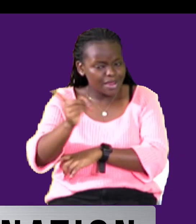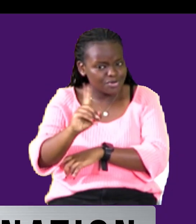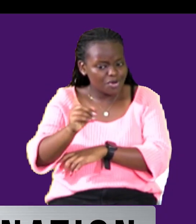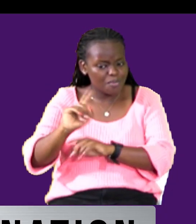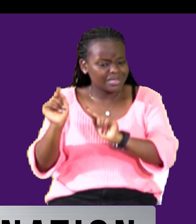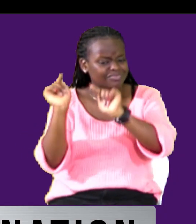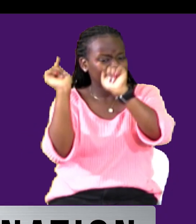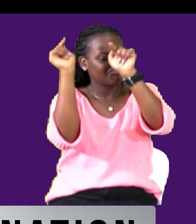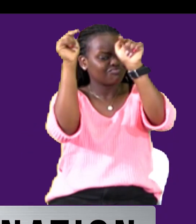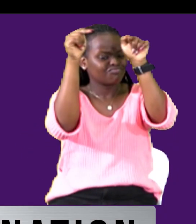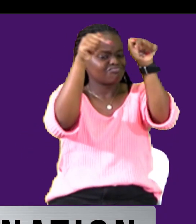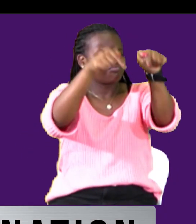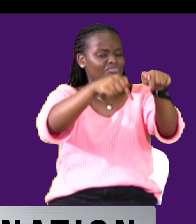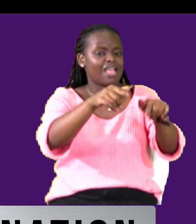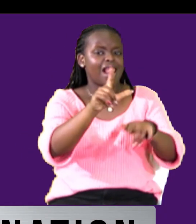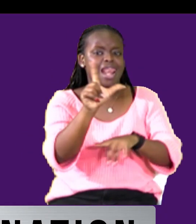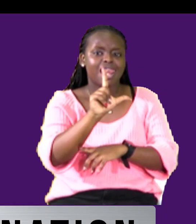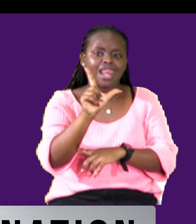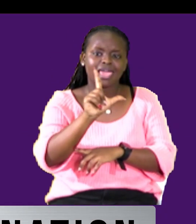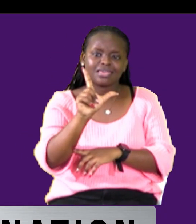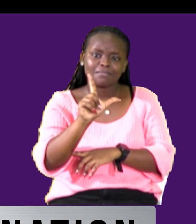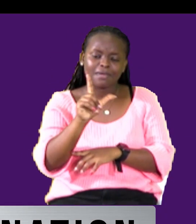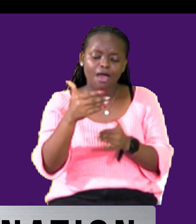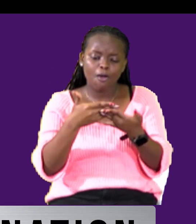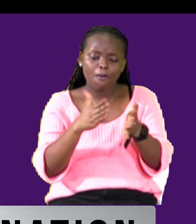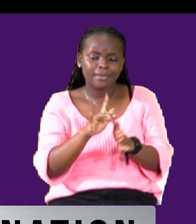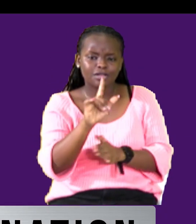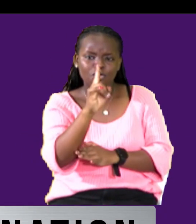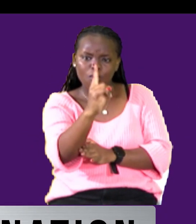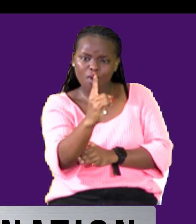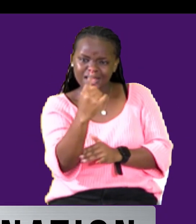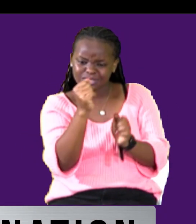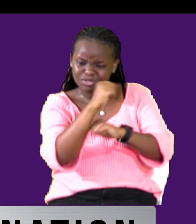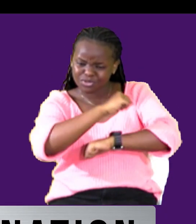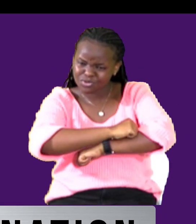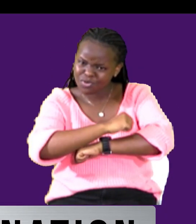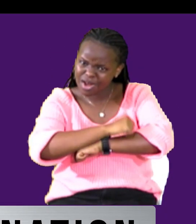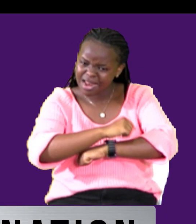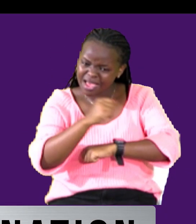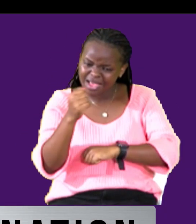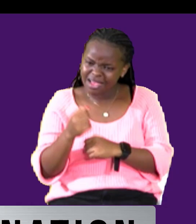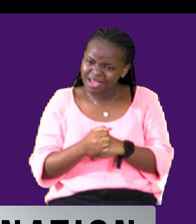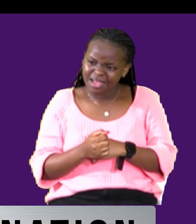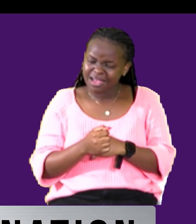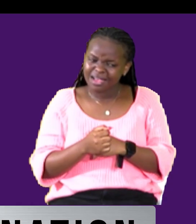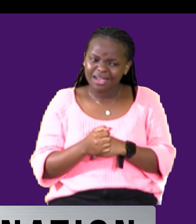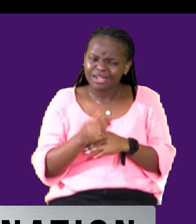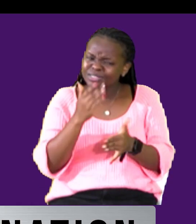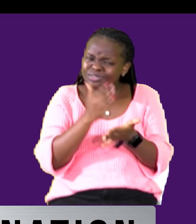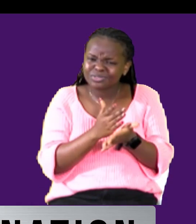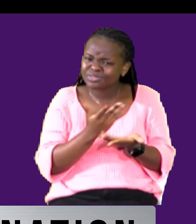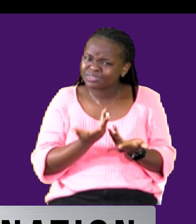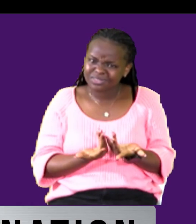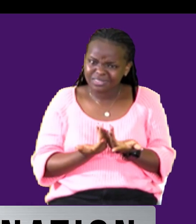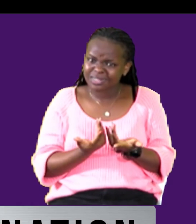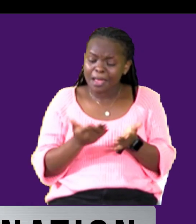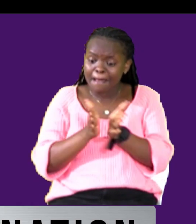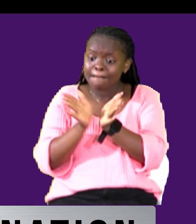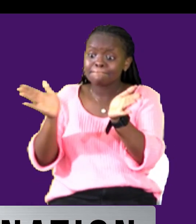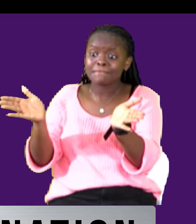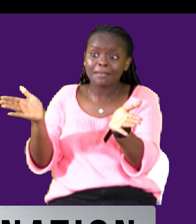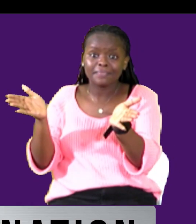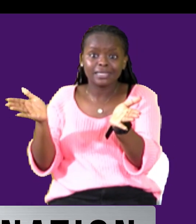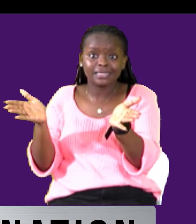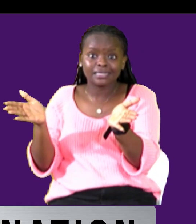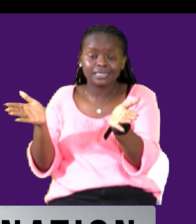mpaka all the way from Laikipia to go and open one school, does that make sense? Remember, this is a public figure, and